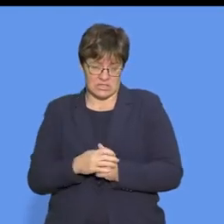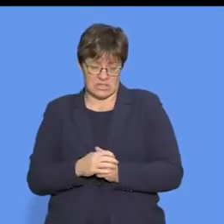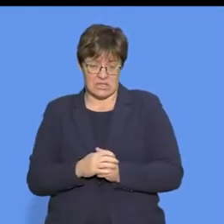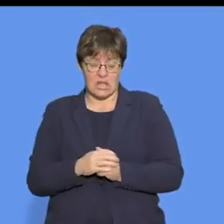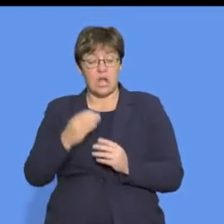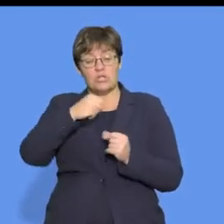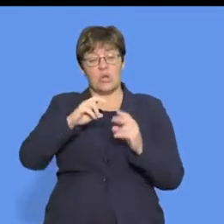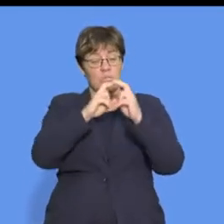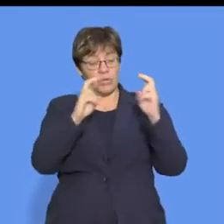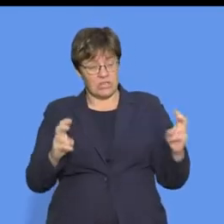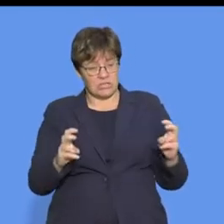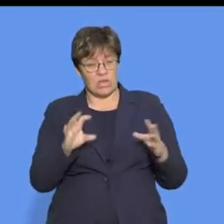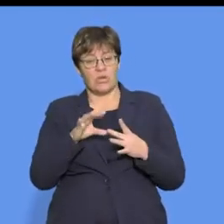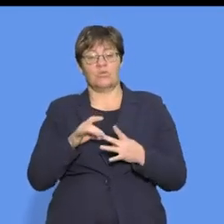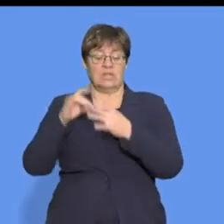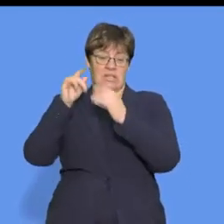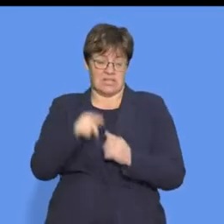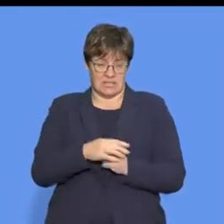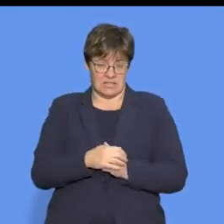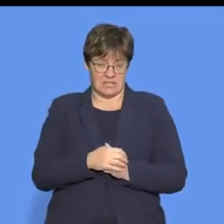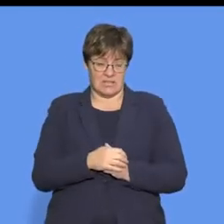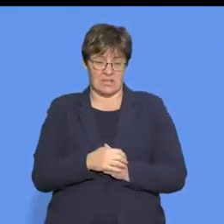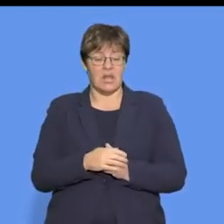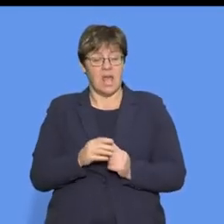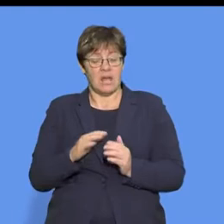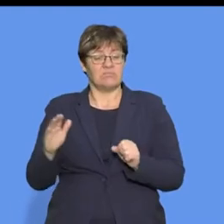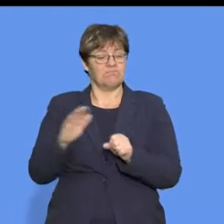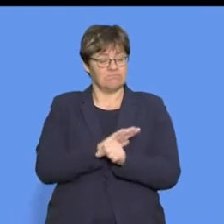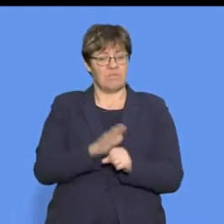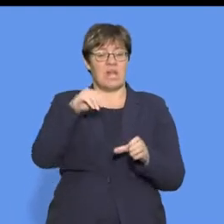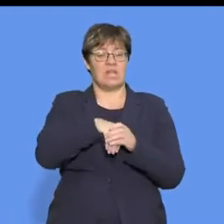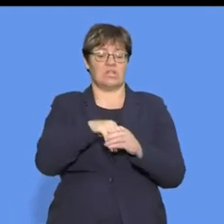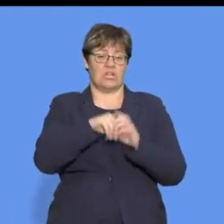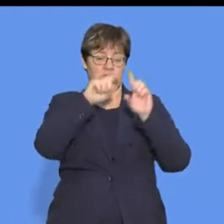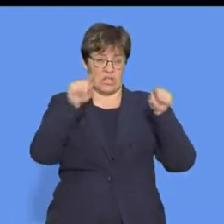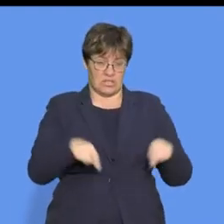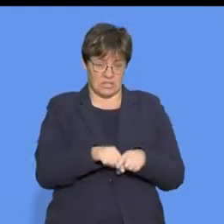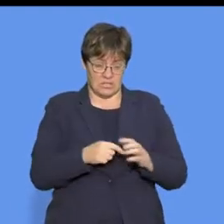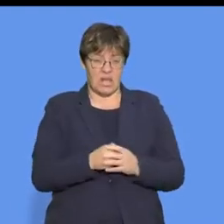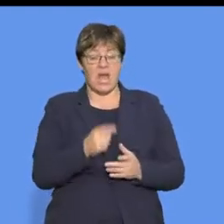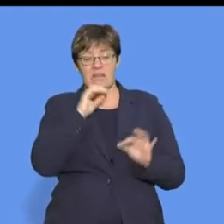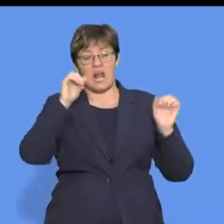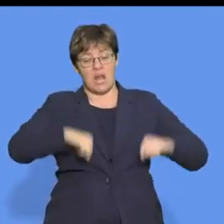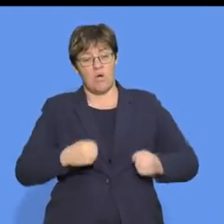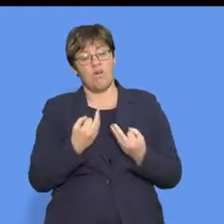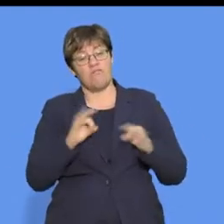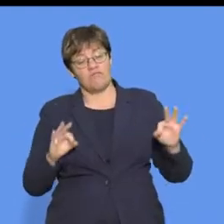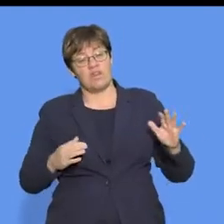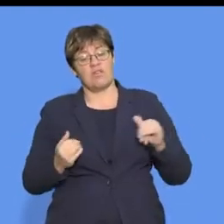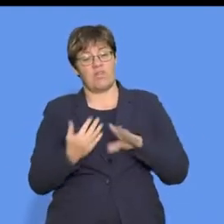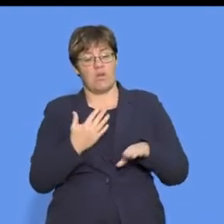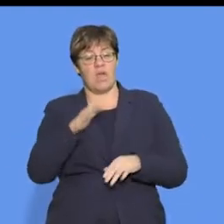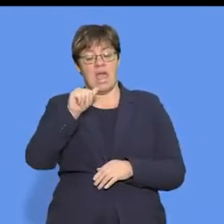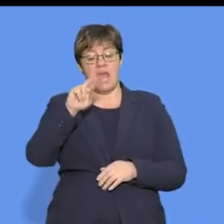And remember that the salt bridge is the unique thing about the galvanic cell. It completes the internal circuit and allows a